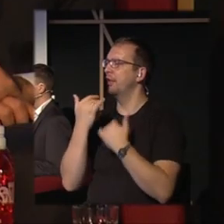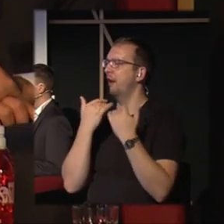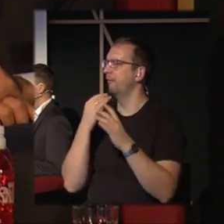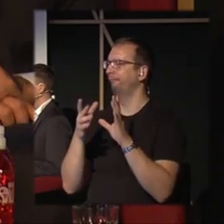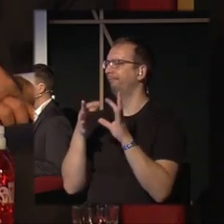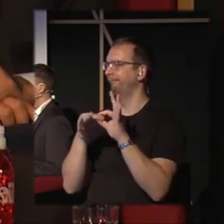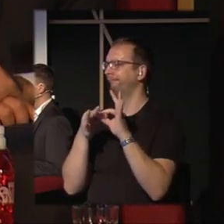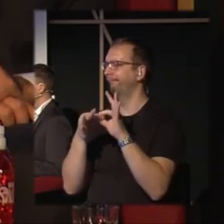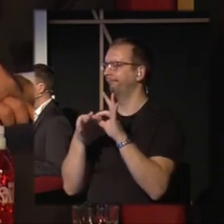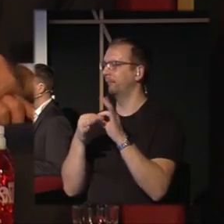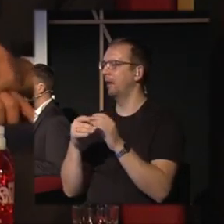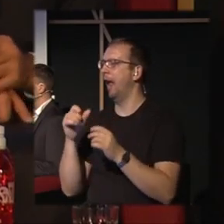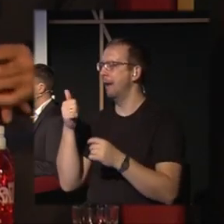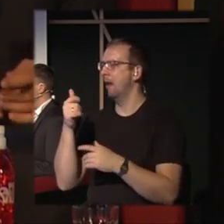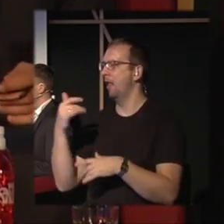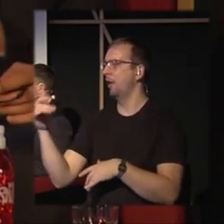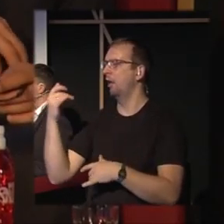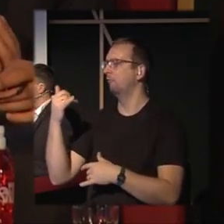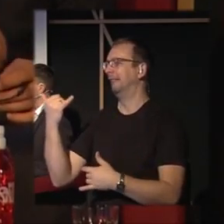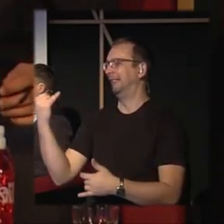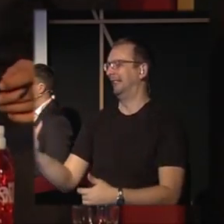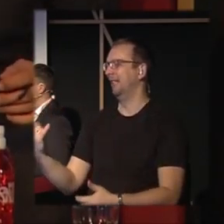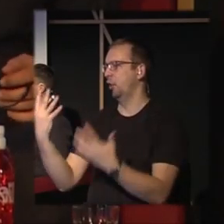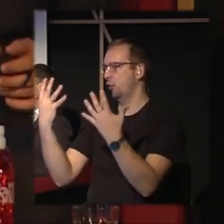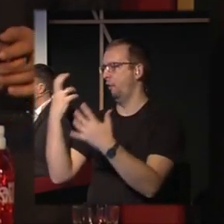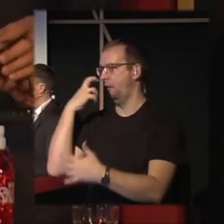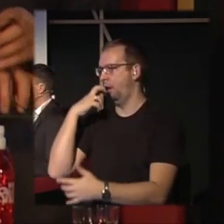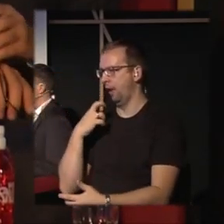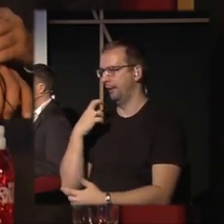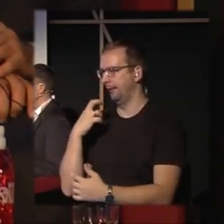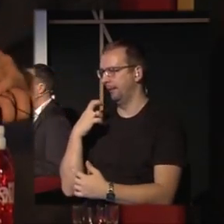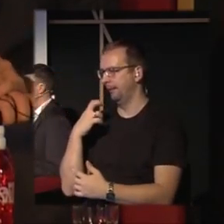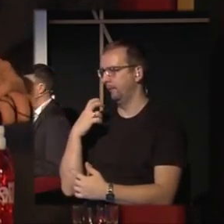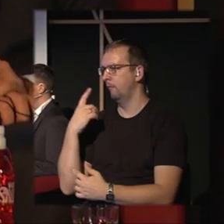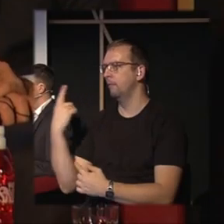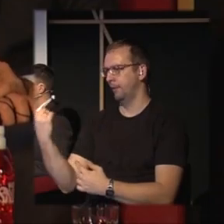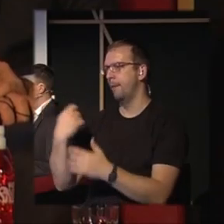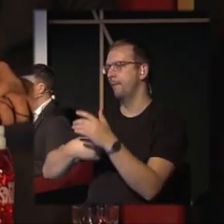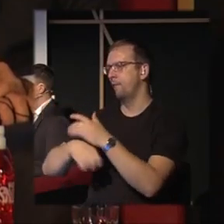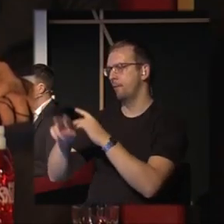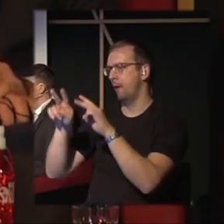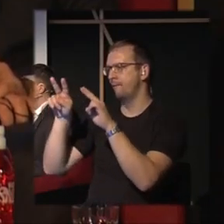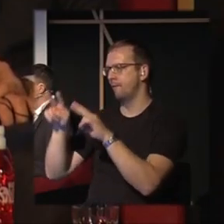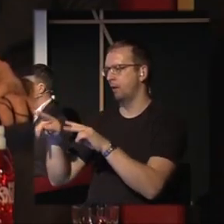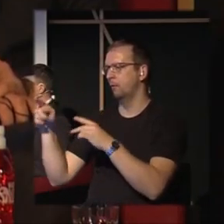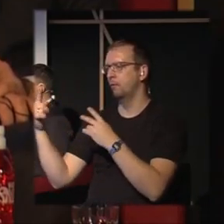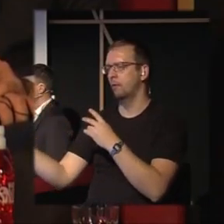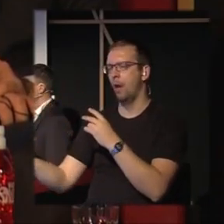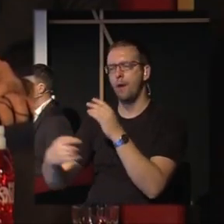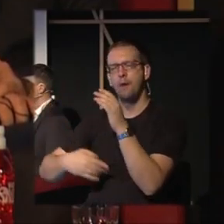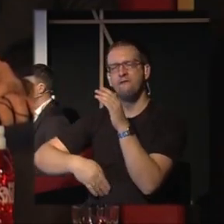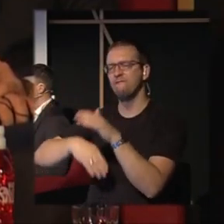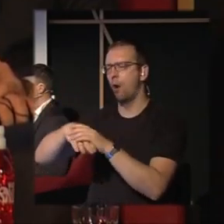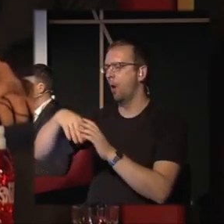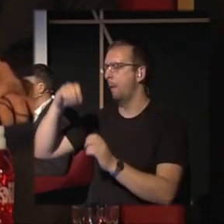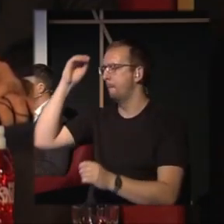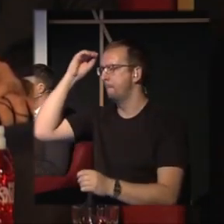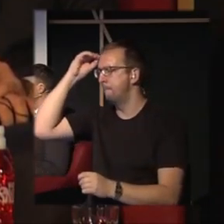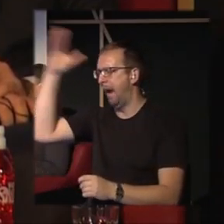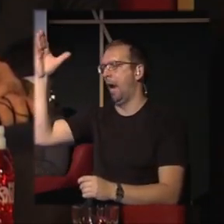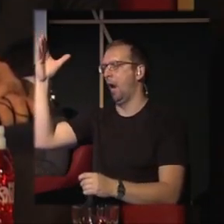kid, and he's passionate fan of football. He knows everything about football, I think, even you and me